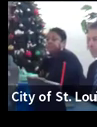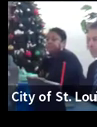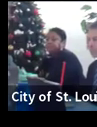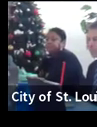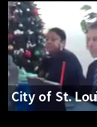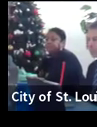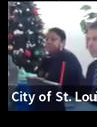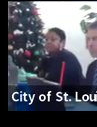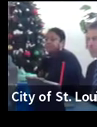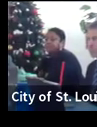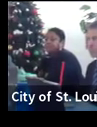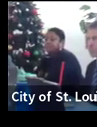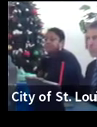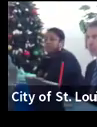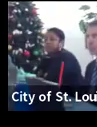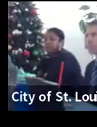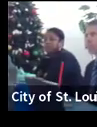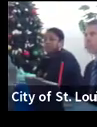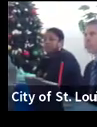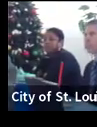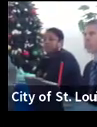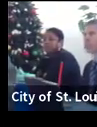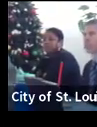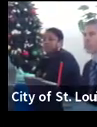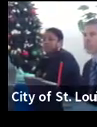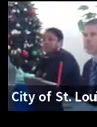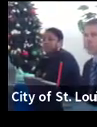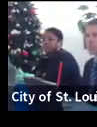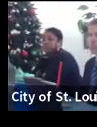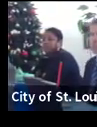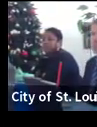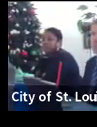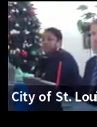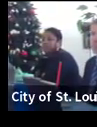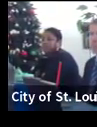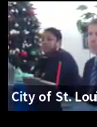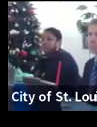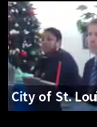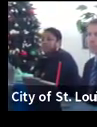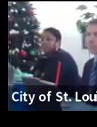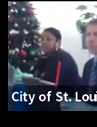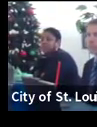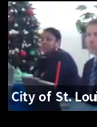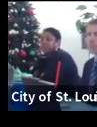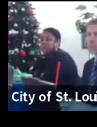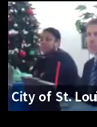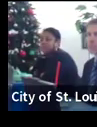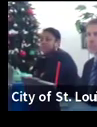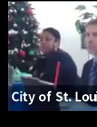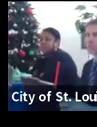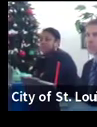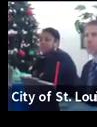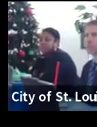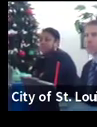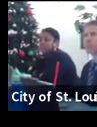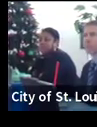still have those same organizations and churches like Northside Community House, Hope William Presbyterian Church,